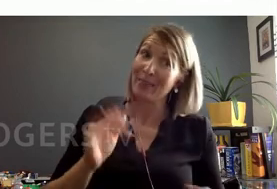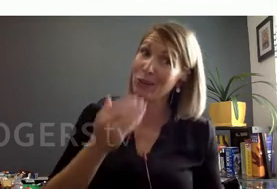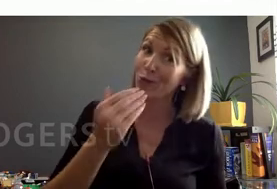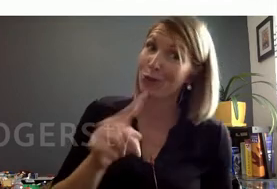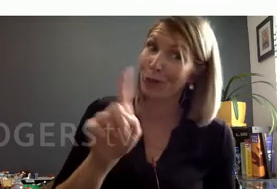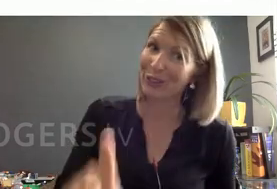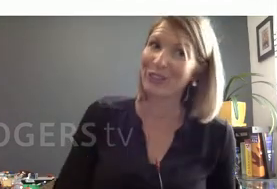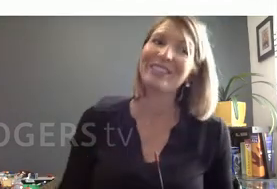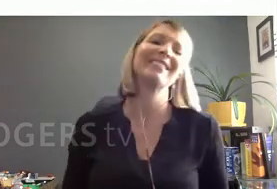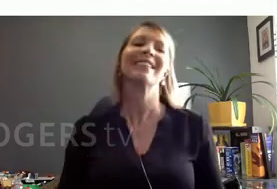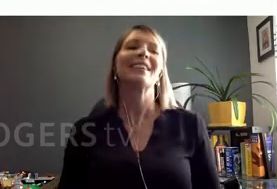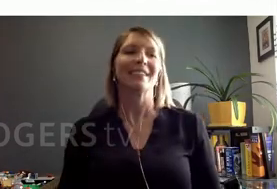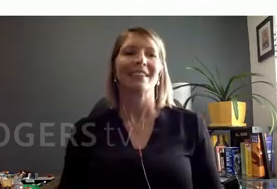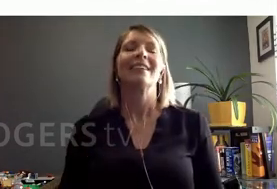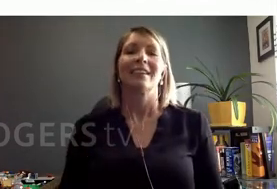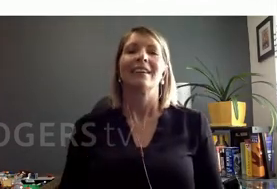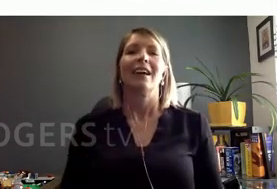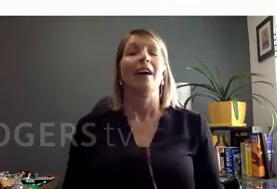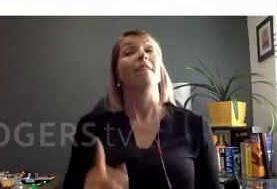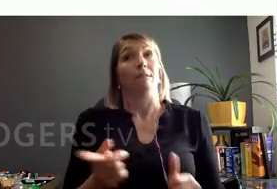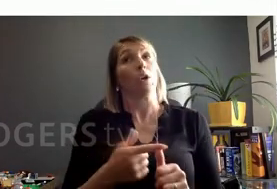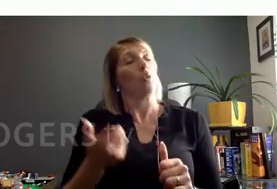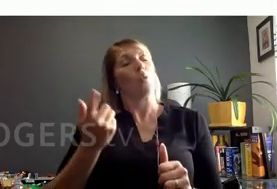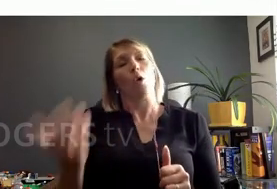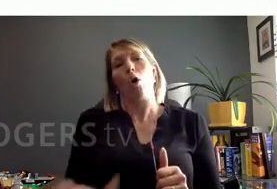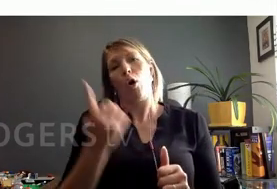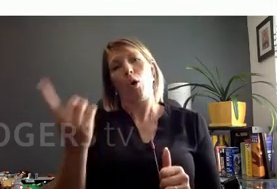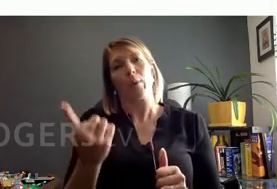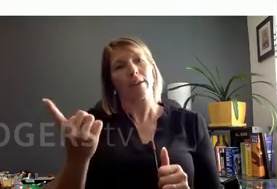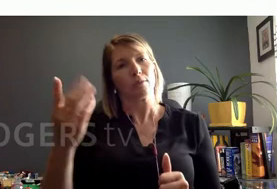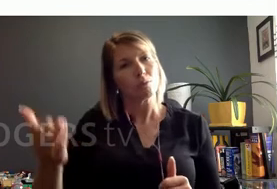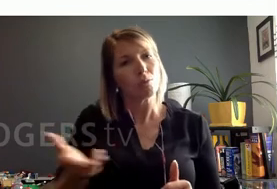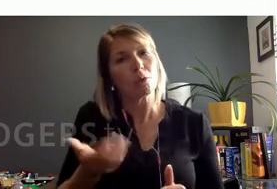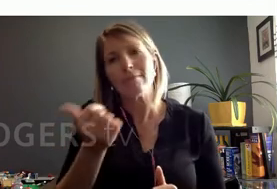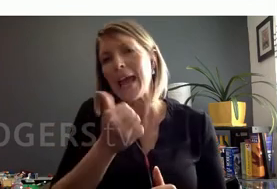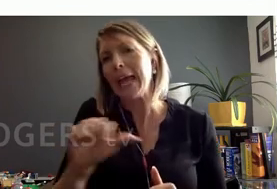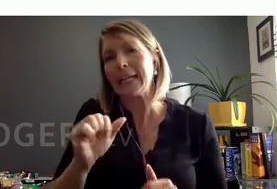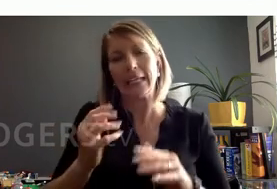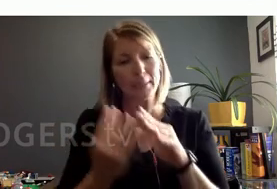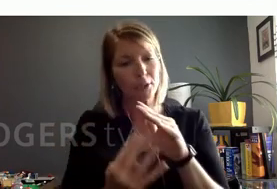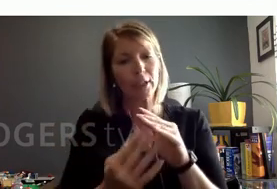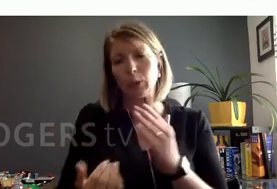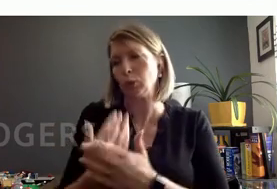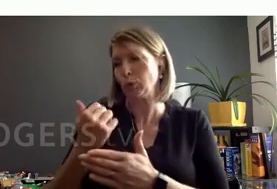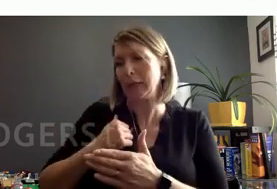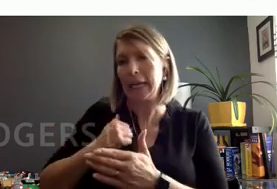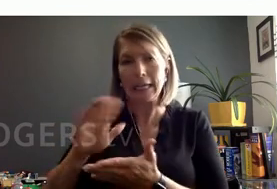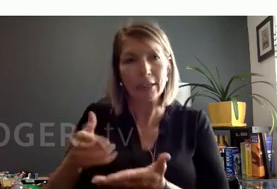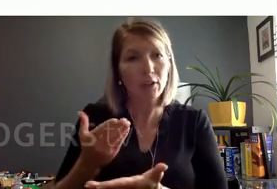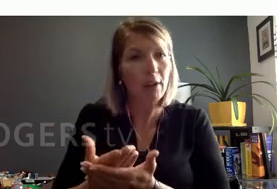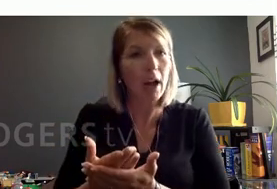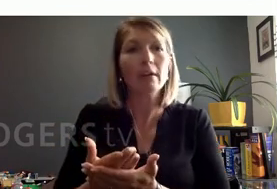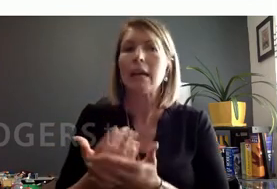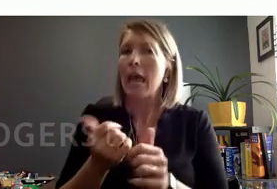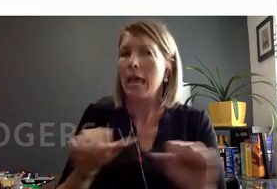University. We welcome over 3,000 international students, but also newcomers from all around the world.